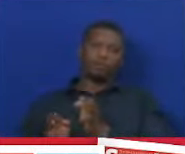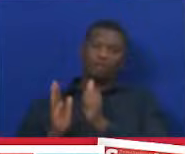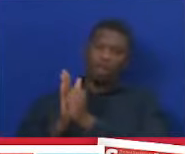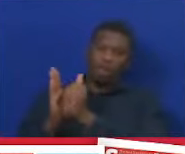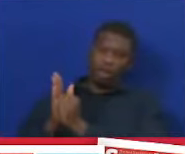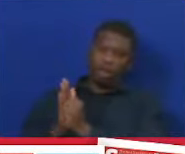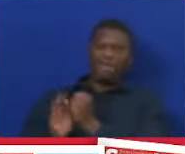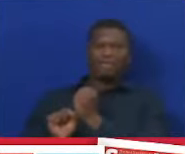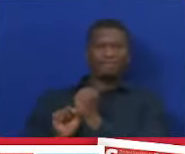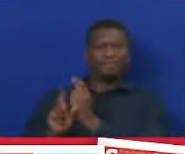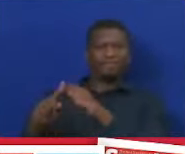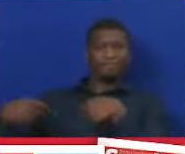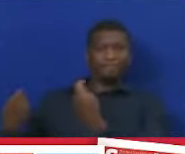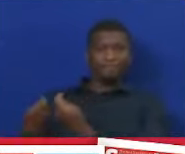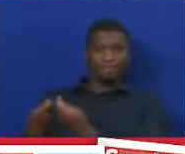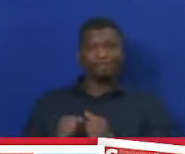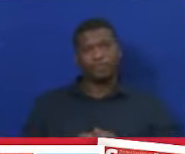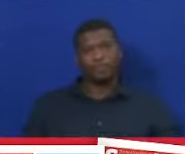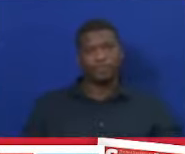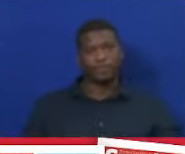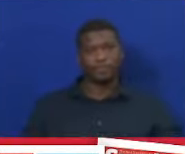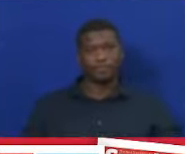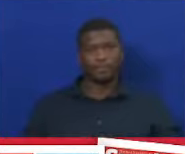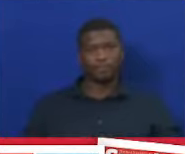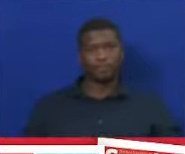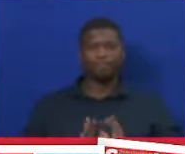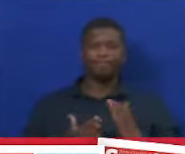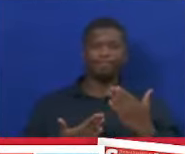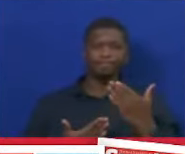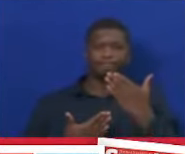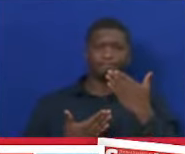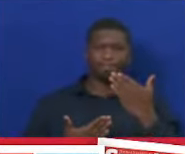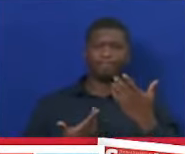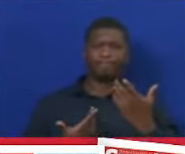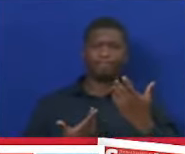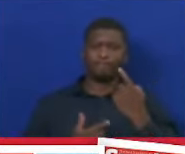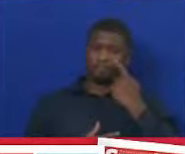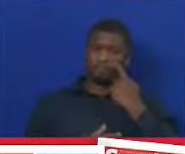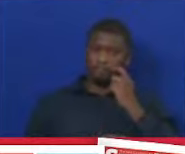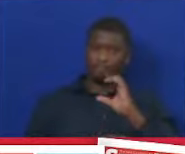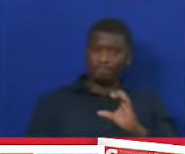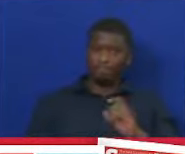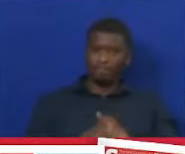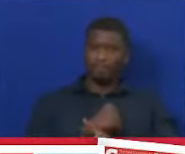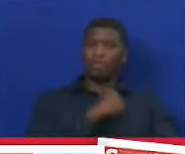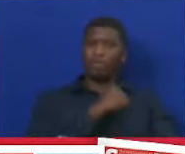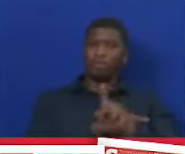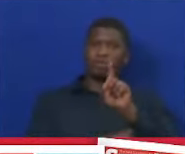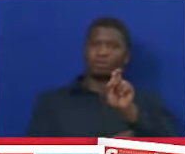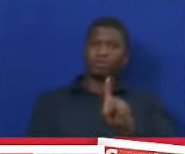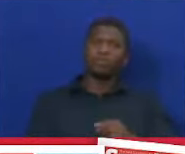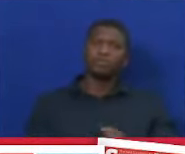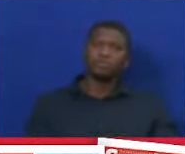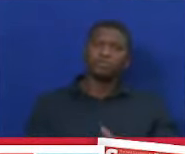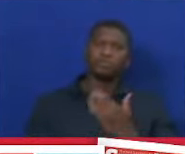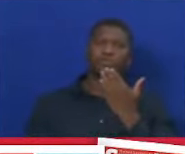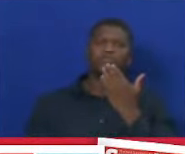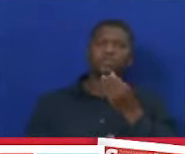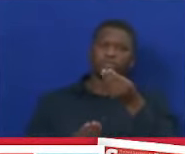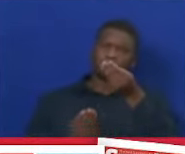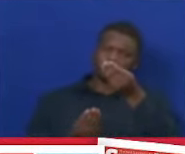Thank you, Witness C. My last question on this aspect is, please inform the Commission who you report to,